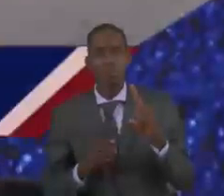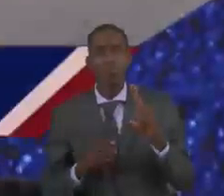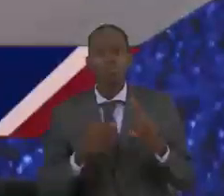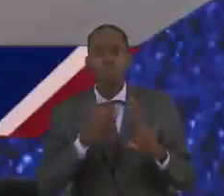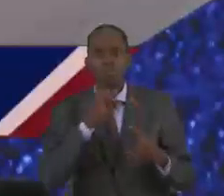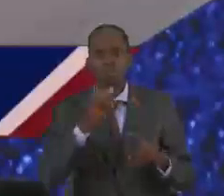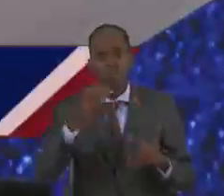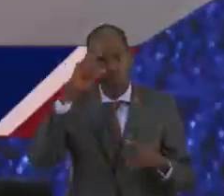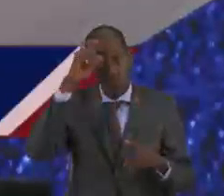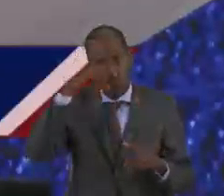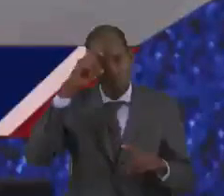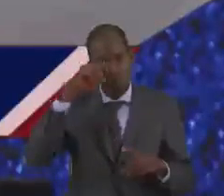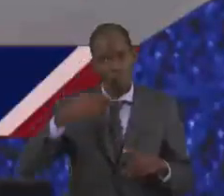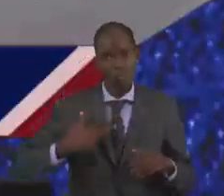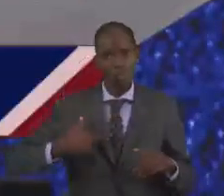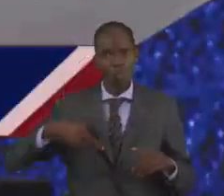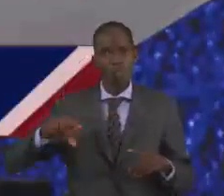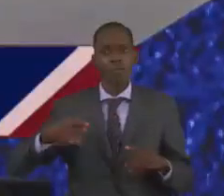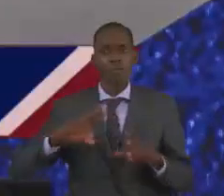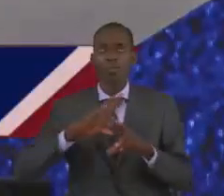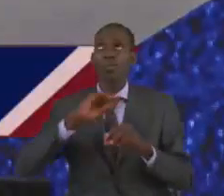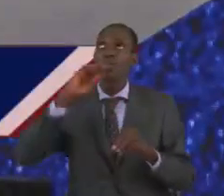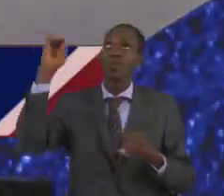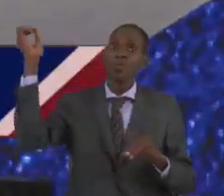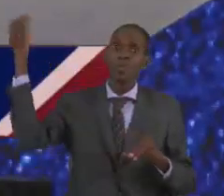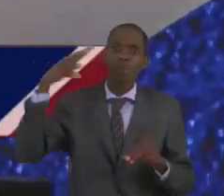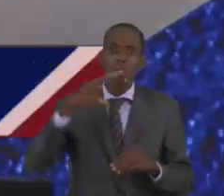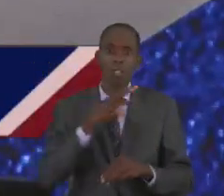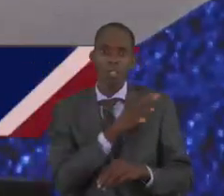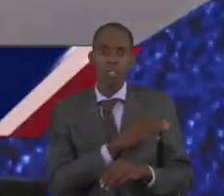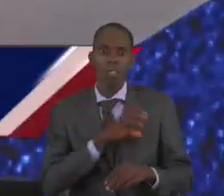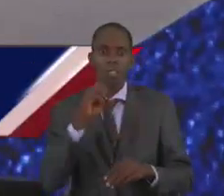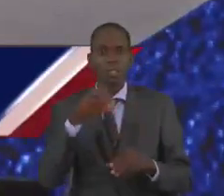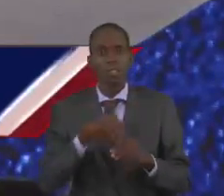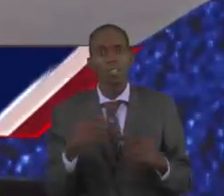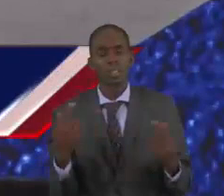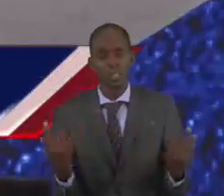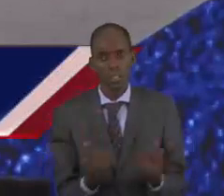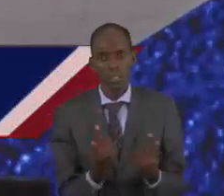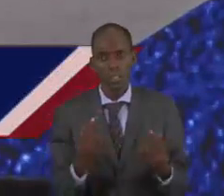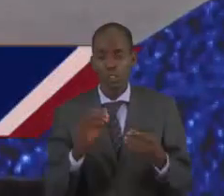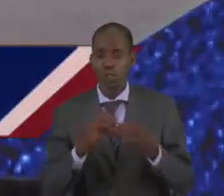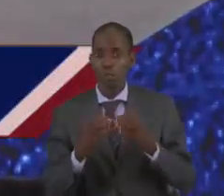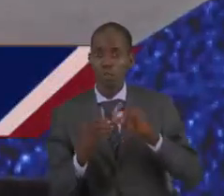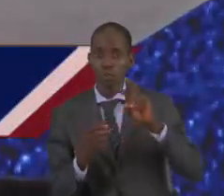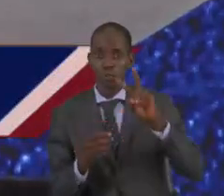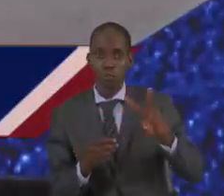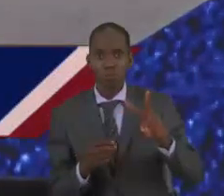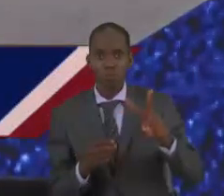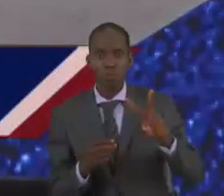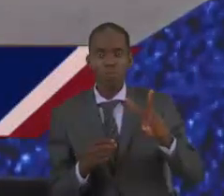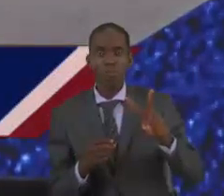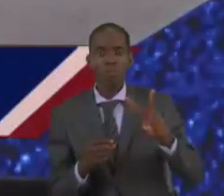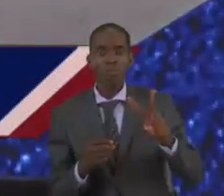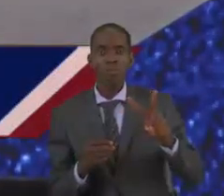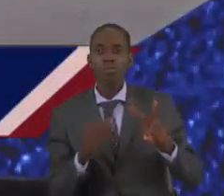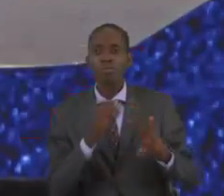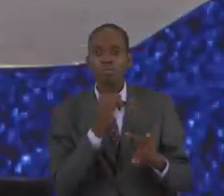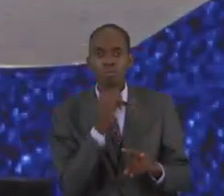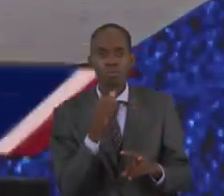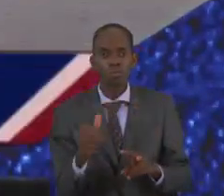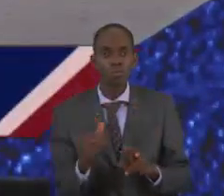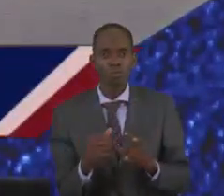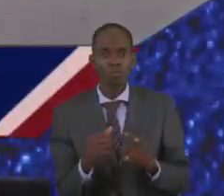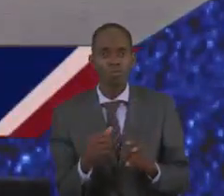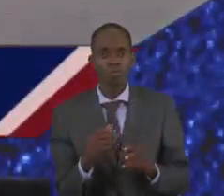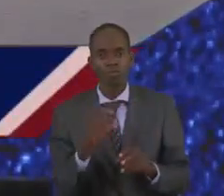religion, graceless character in sin. Number two, indispensable